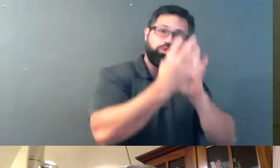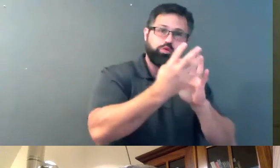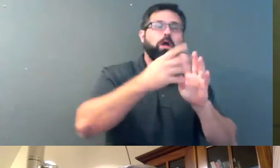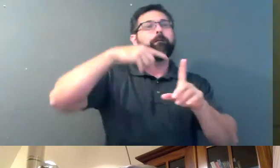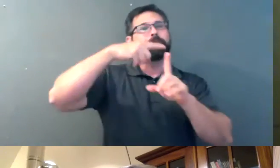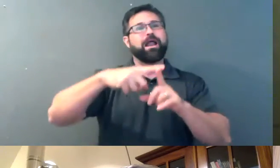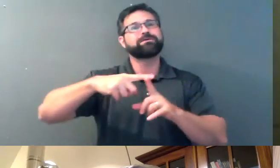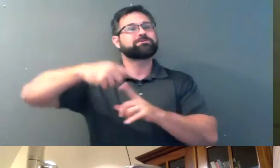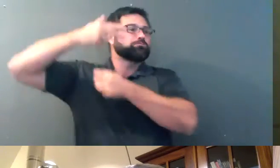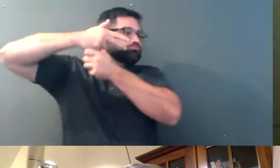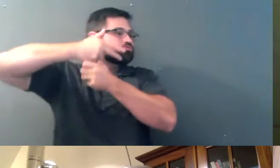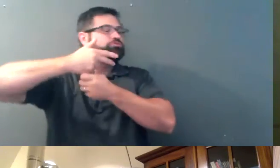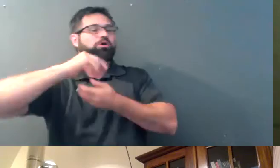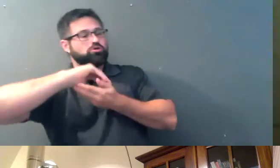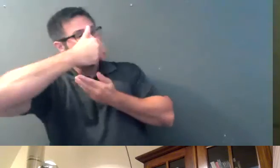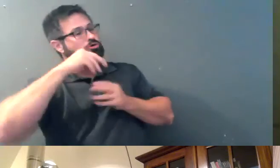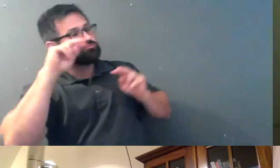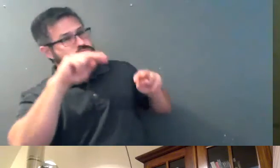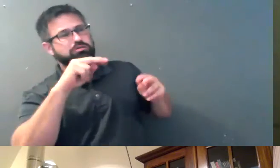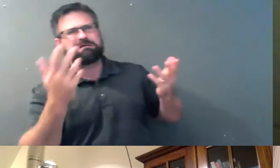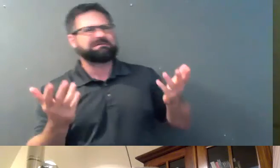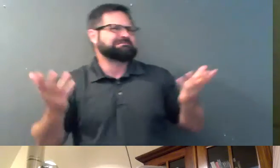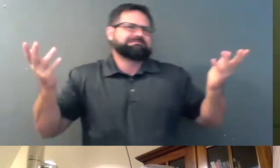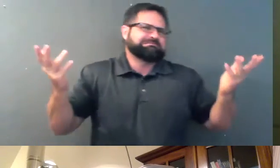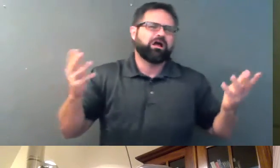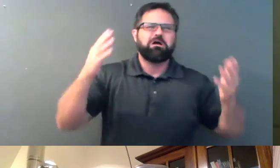our work. Thank you very much.